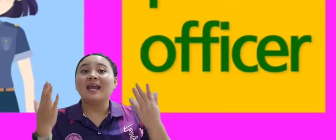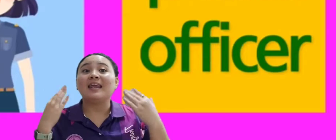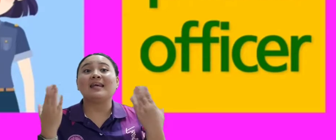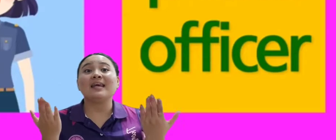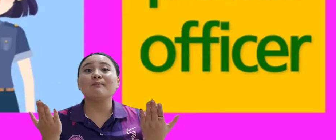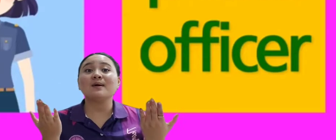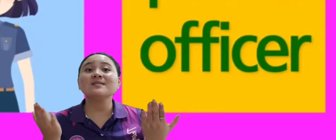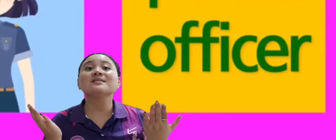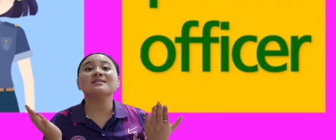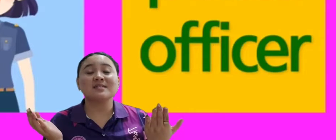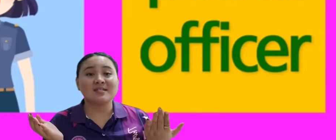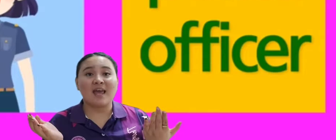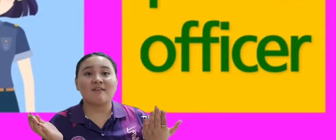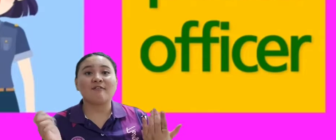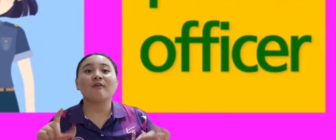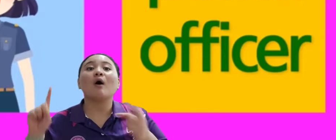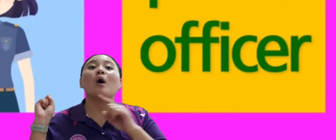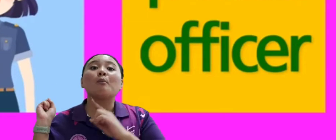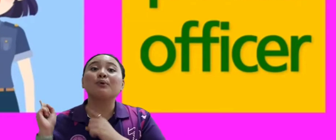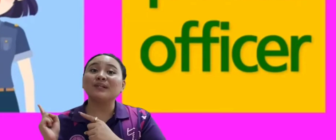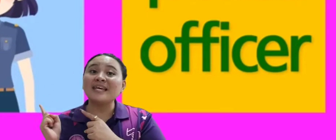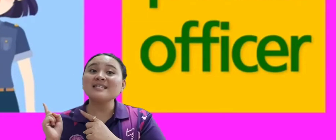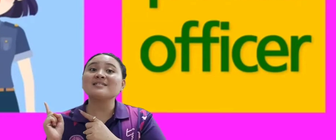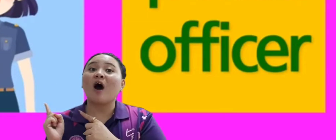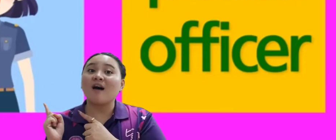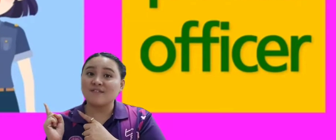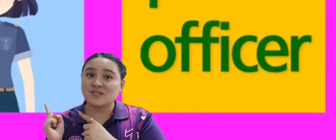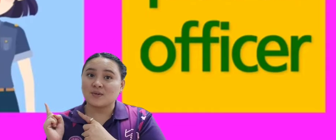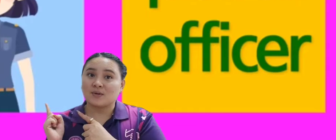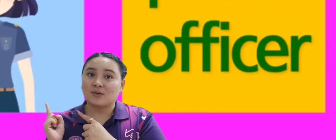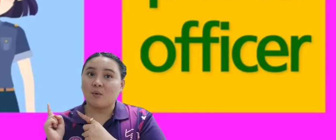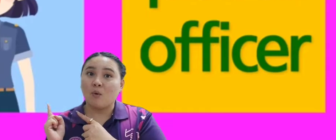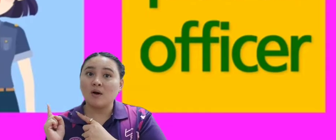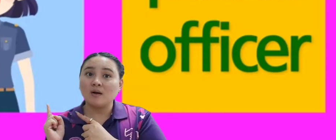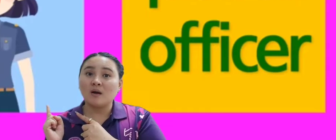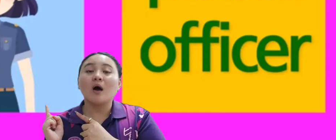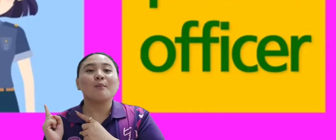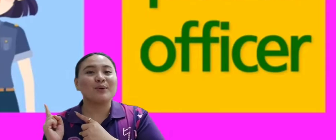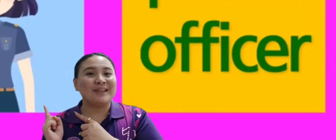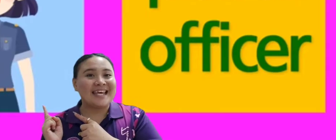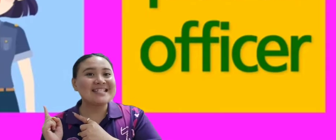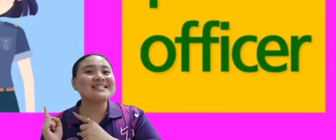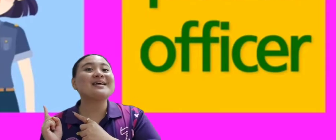right? They keep us safe. Police officer or